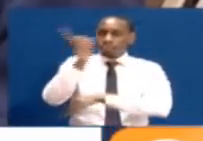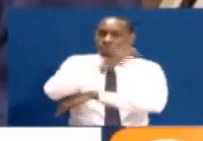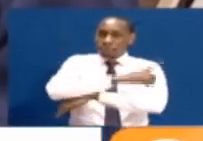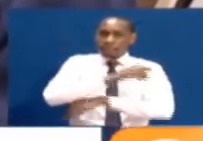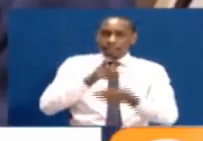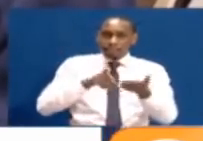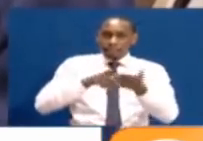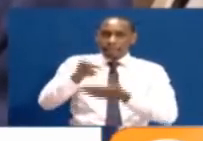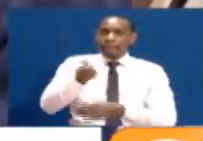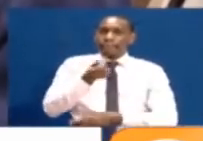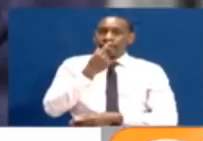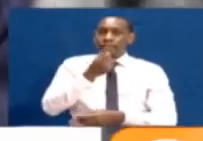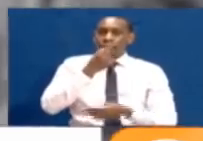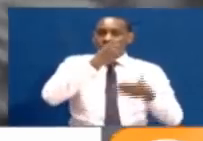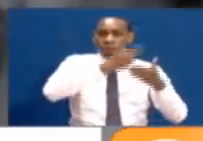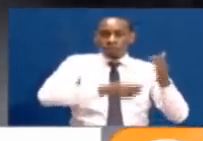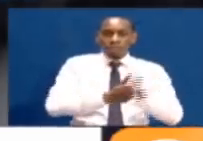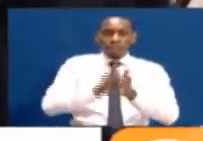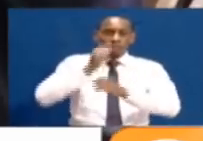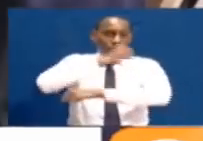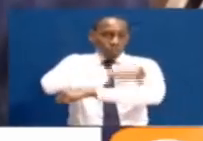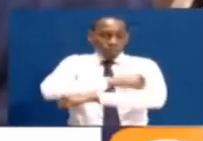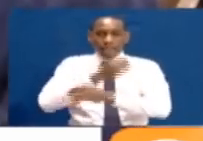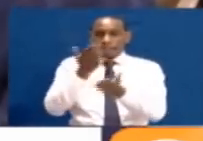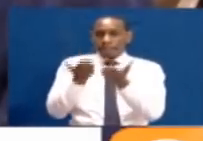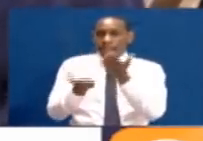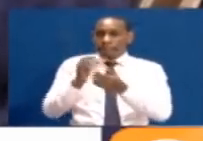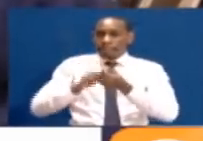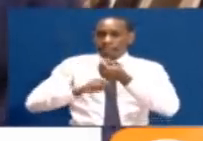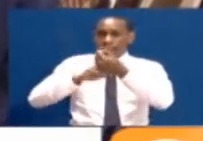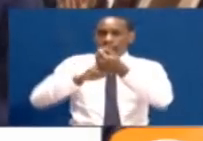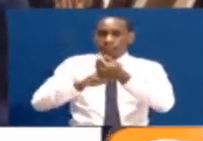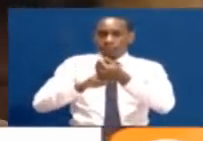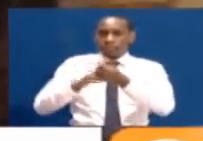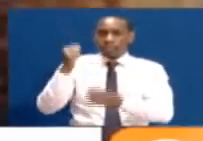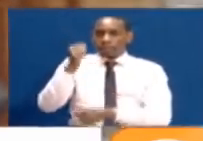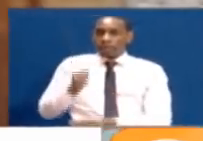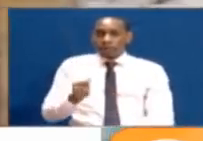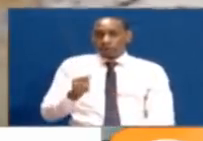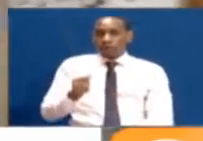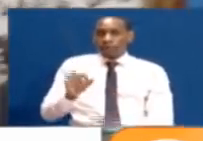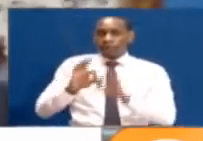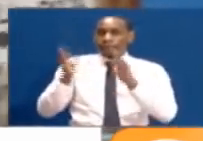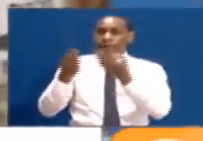paying for medical bills, school fees, or supporting aging relatives.